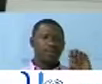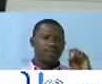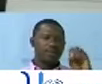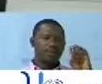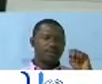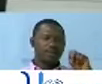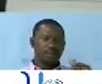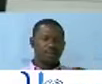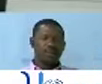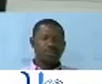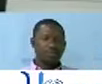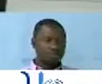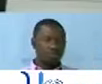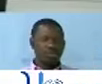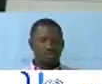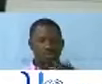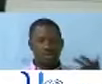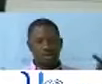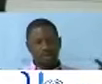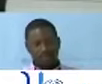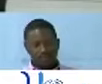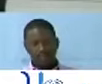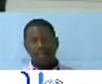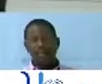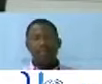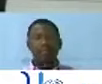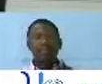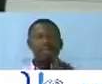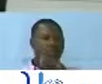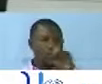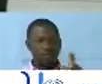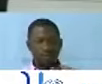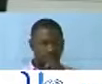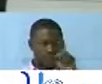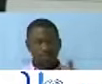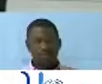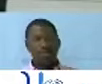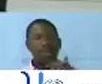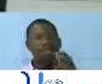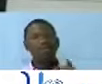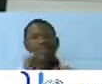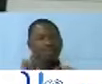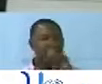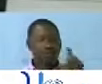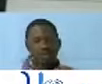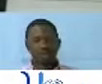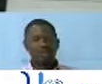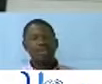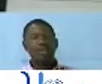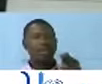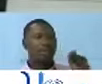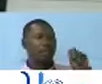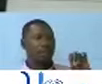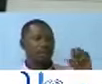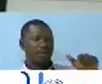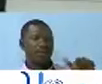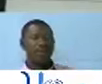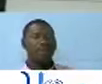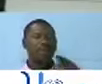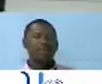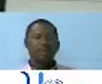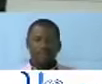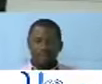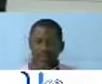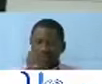invited for questioning to the NIA. Daldi won nanko osi NIA pour am laccé yuñ koy lacc. And arbitrarily detained for